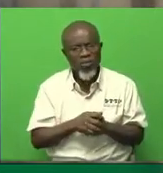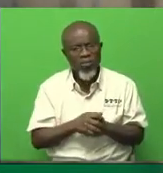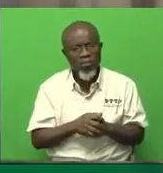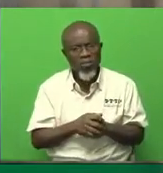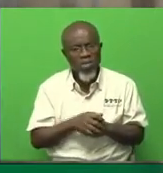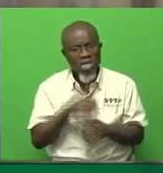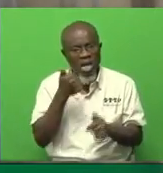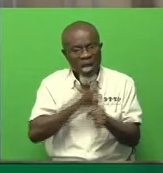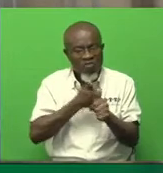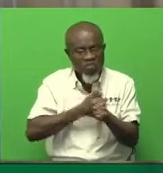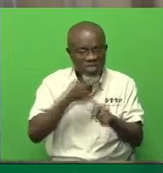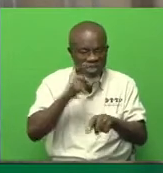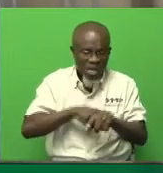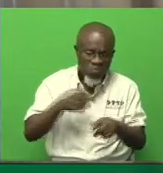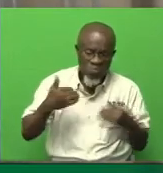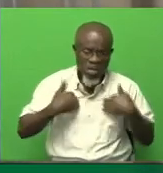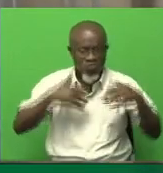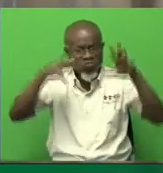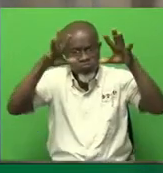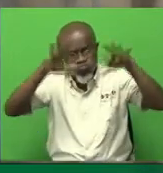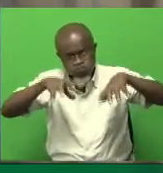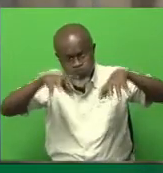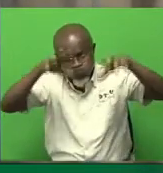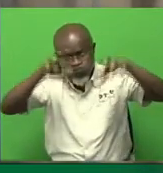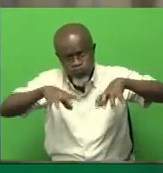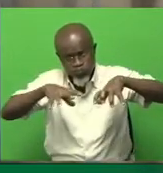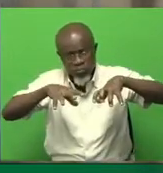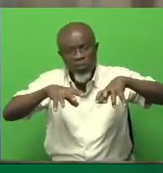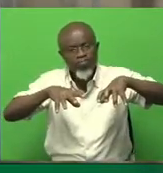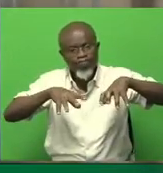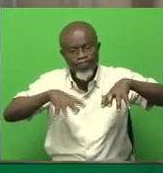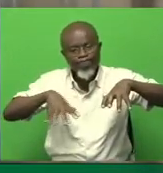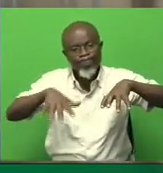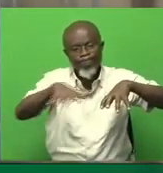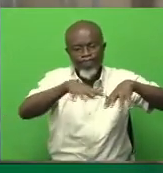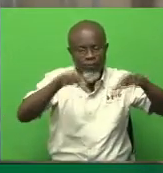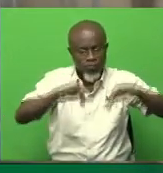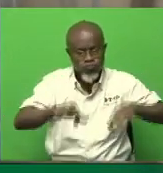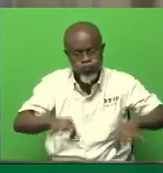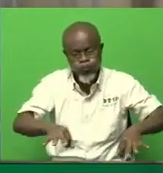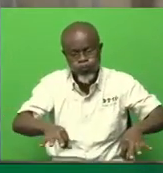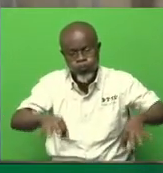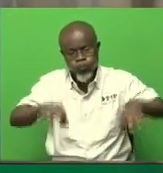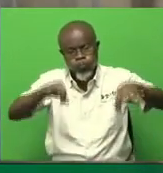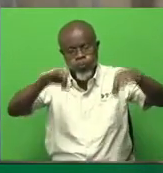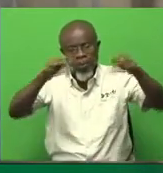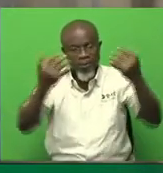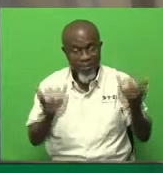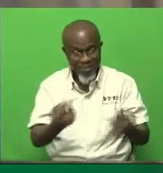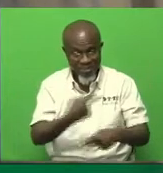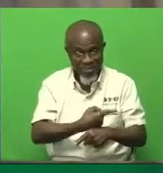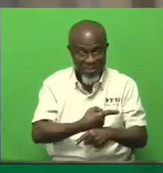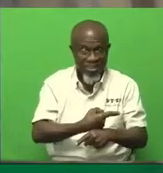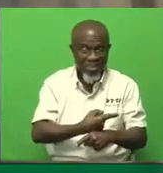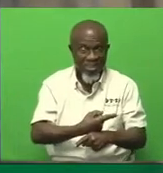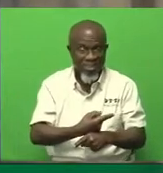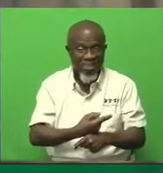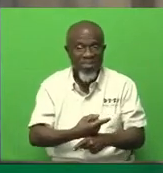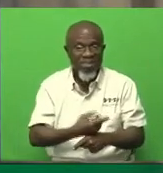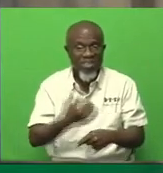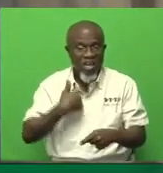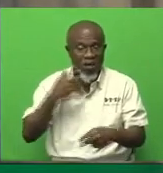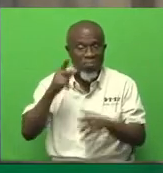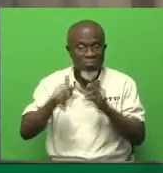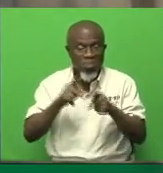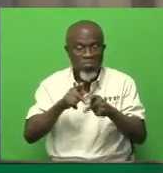falls my constituency floods every time today as I stand here today there are people sweeping out flood